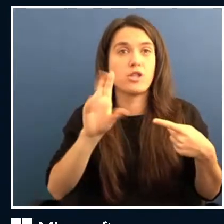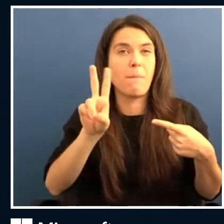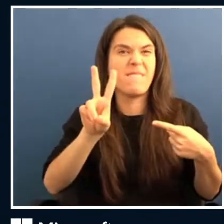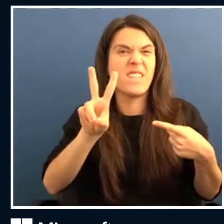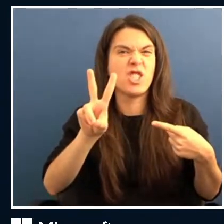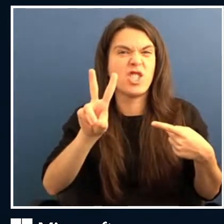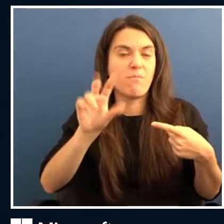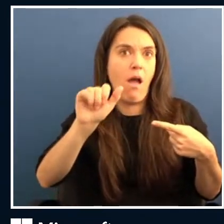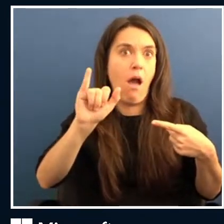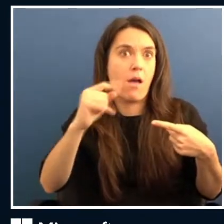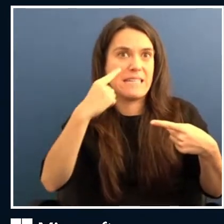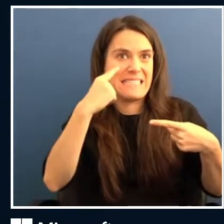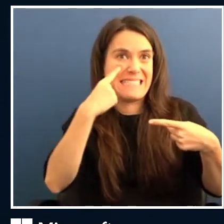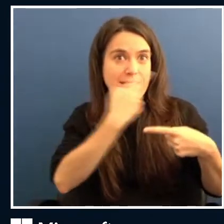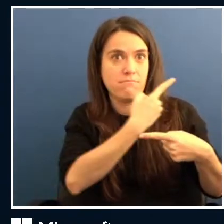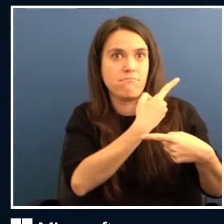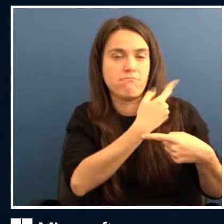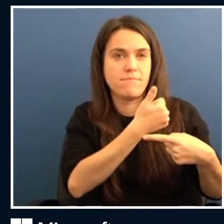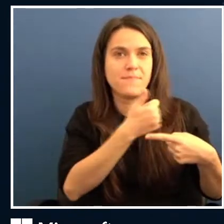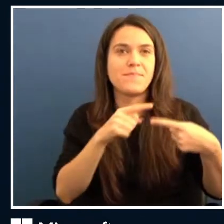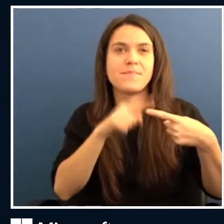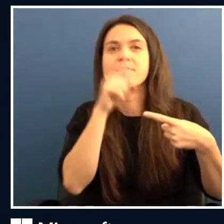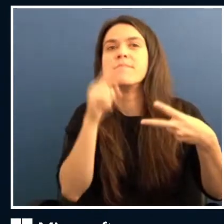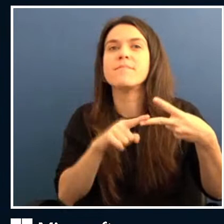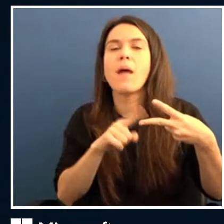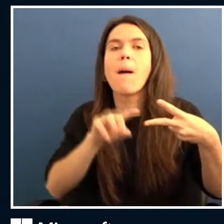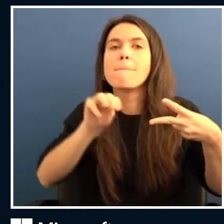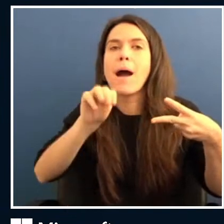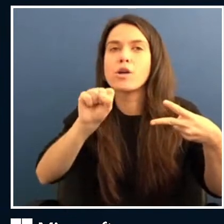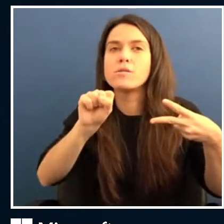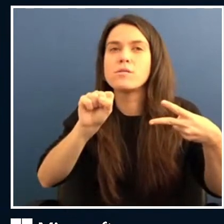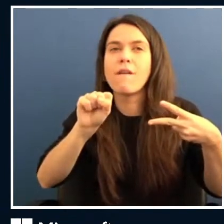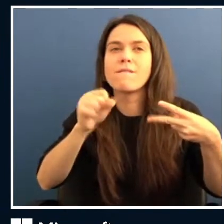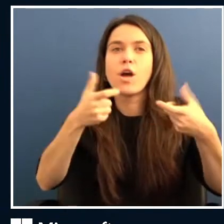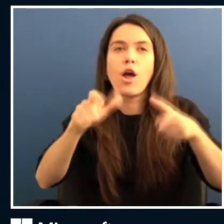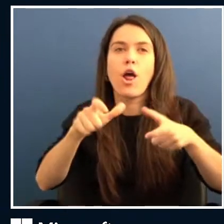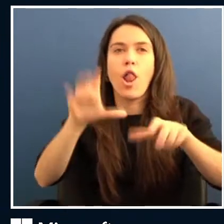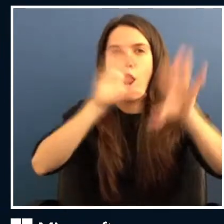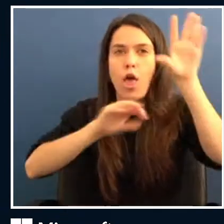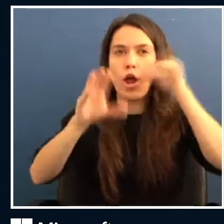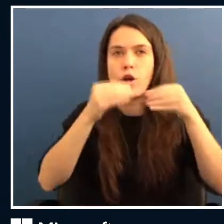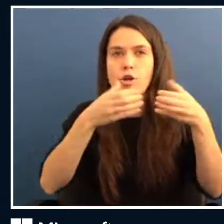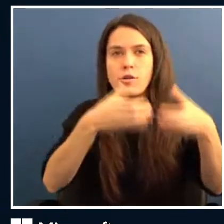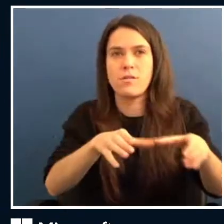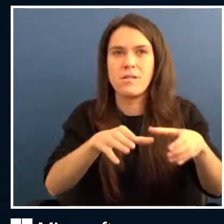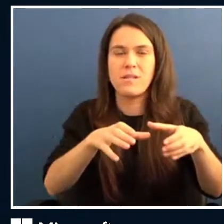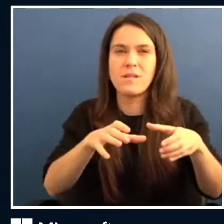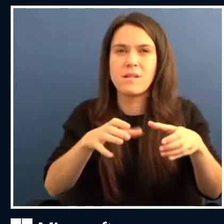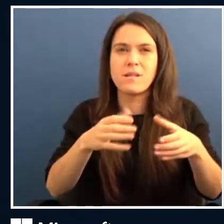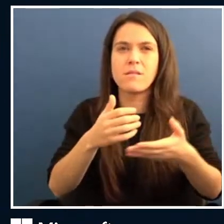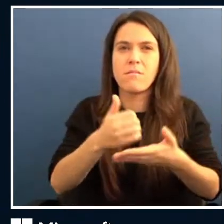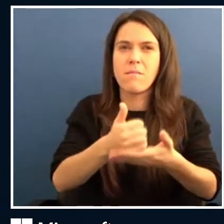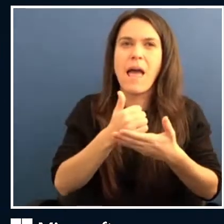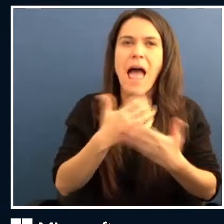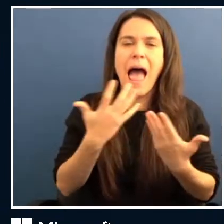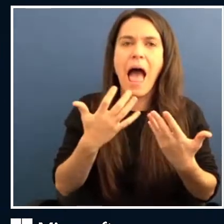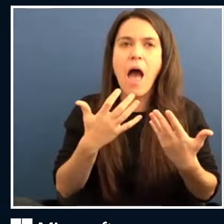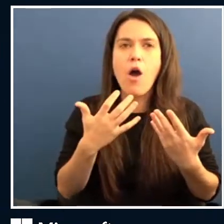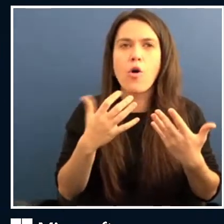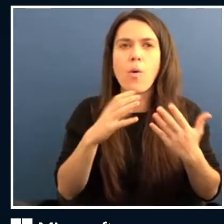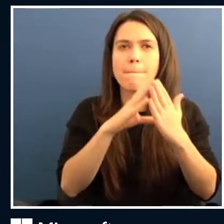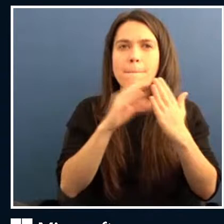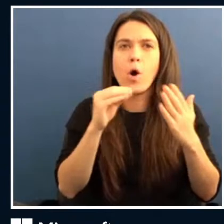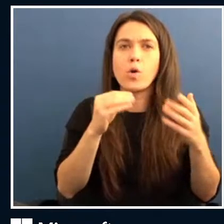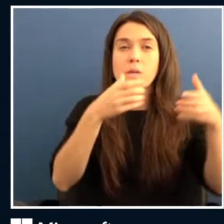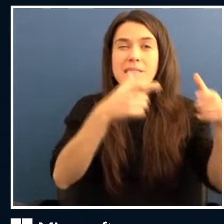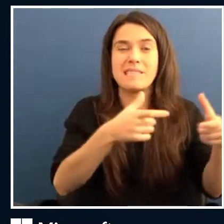out yourself. The second is a Microsoft Learn module where you can learn to create a model that classifies images very similar to